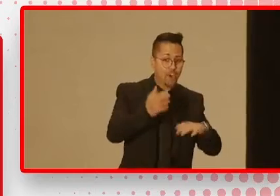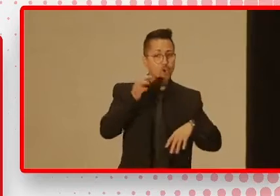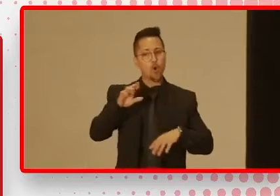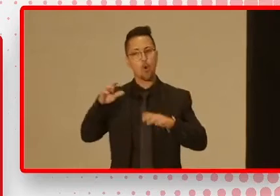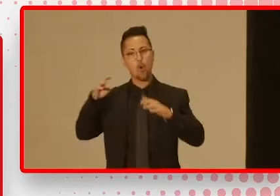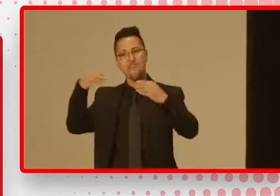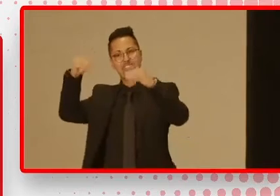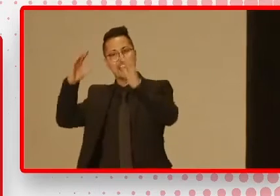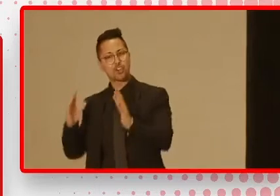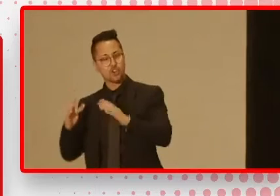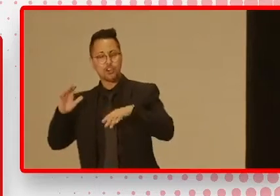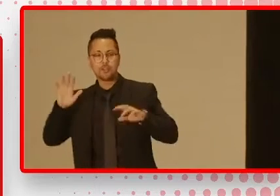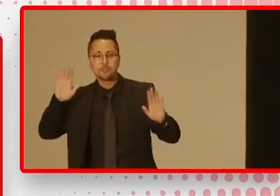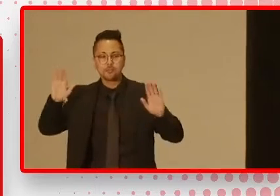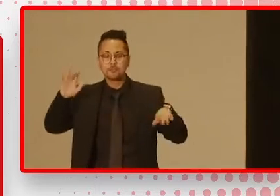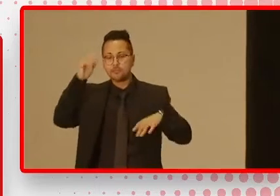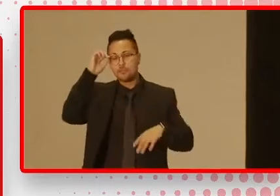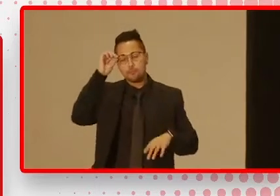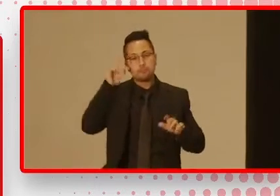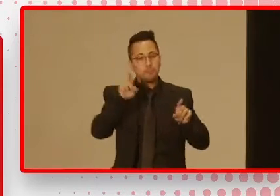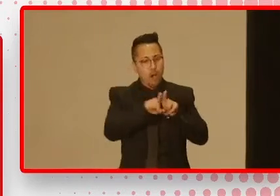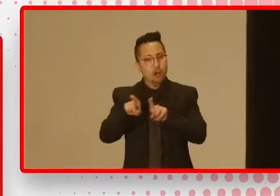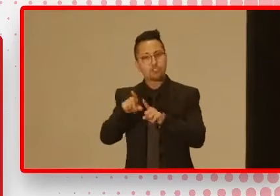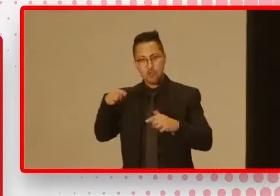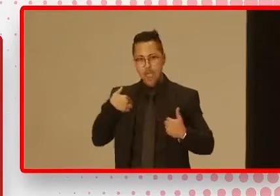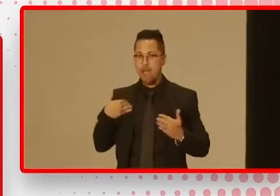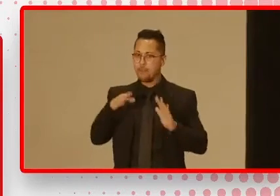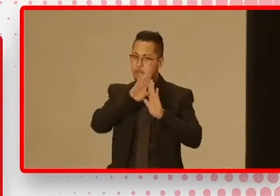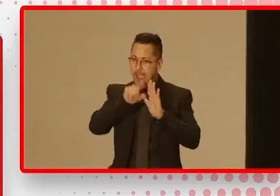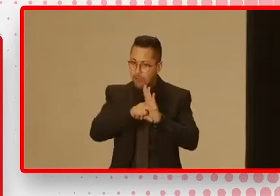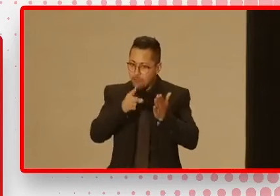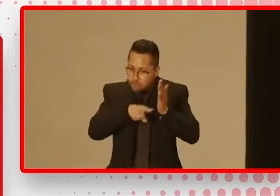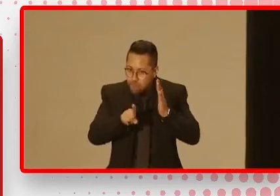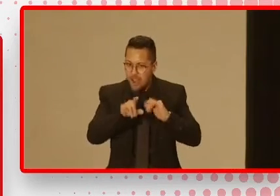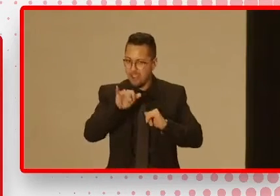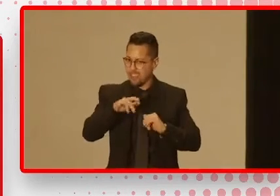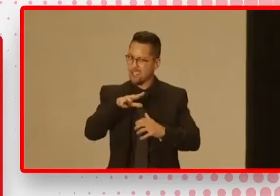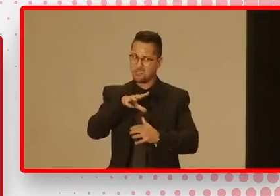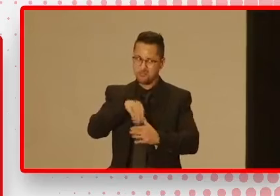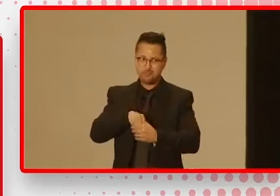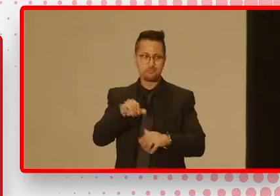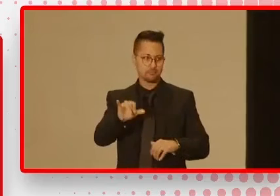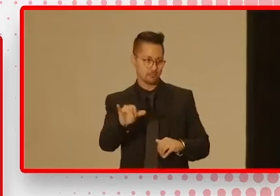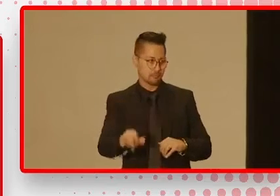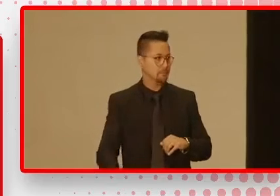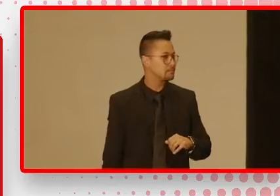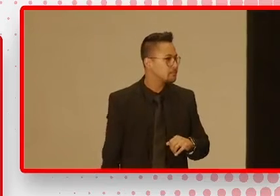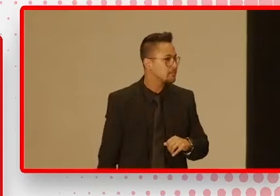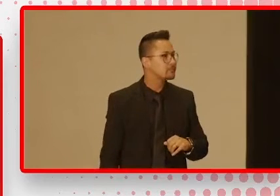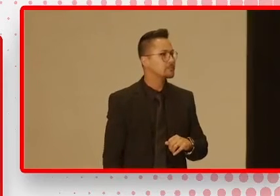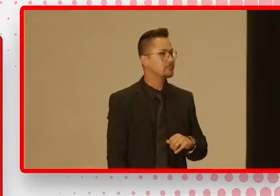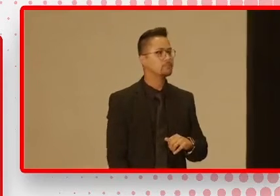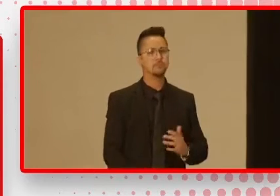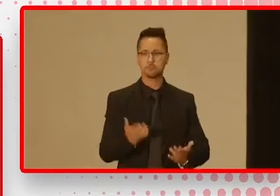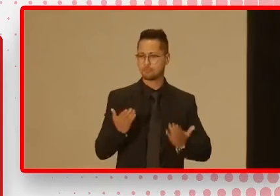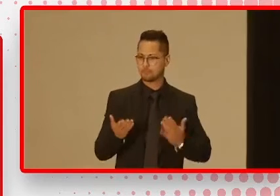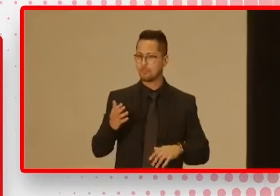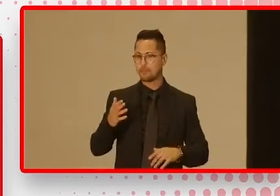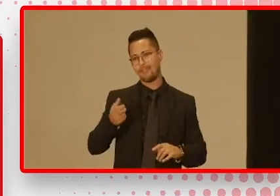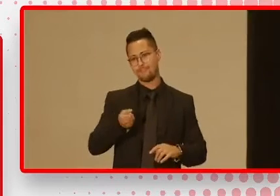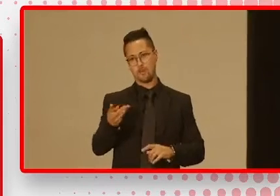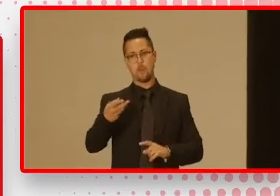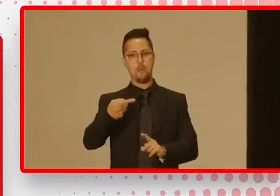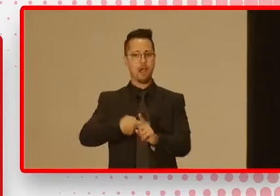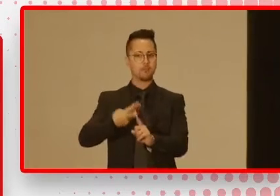But then you also have to jump through the background check requirements that's in our laws and stuff like that. So it's going to take a few months because